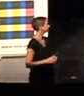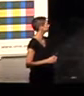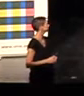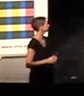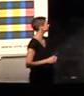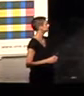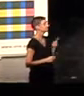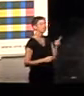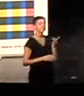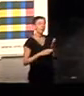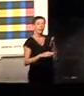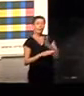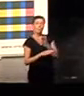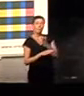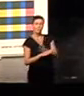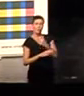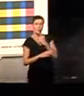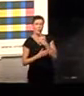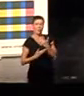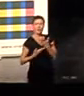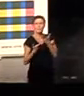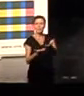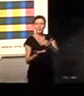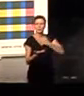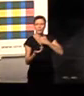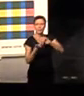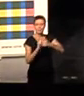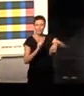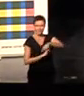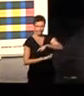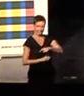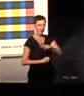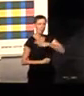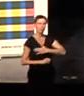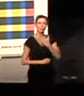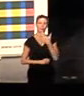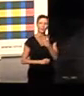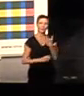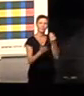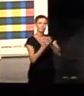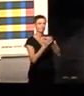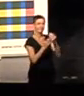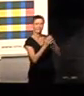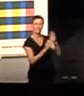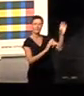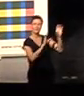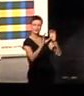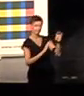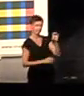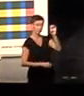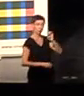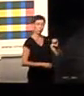de fora posten mark 2 arabier partners a want to thank our fingers de your pink